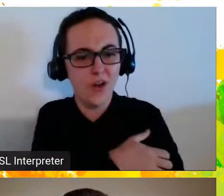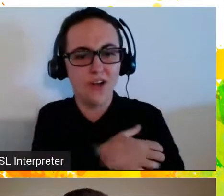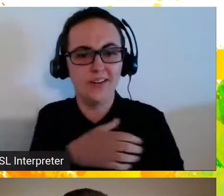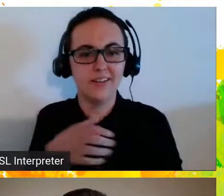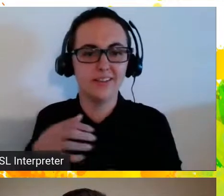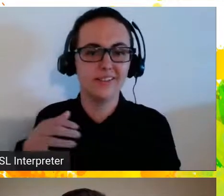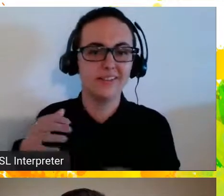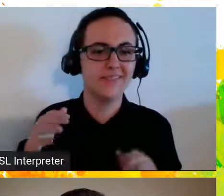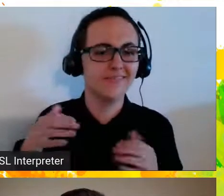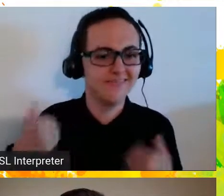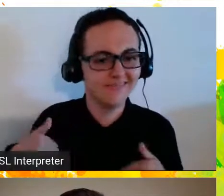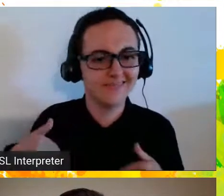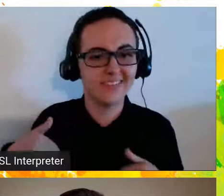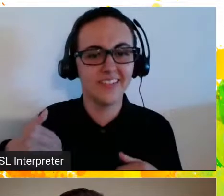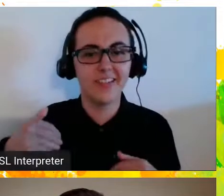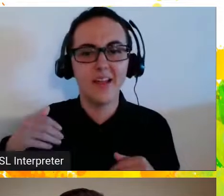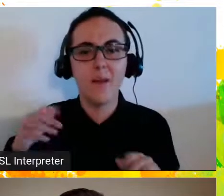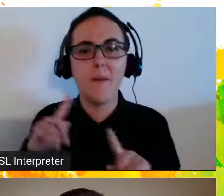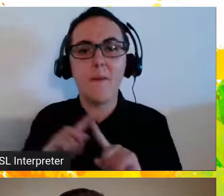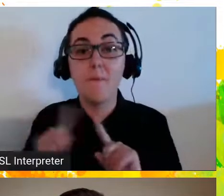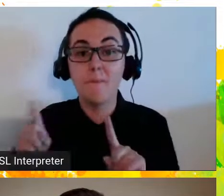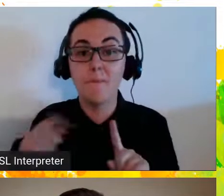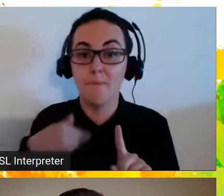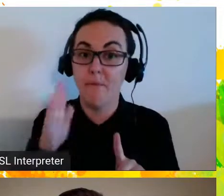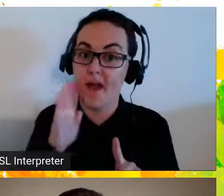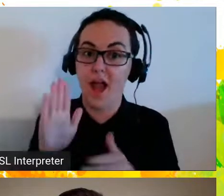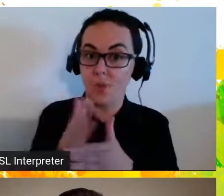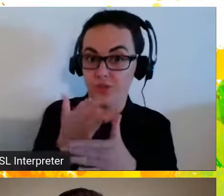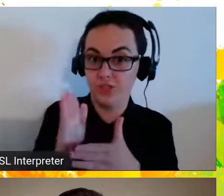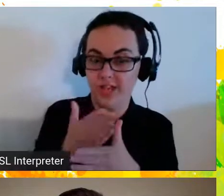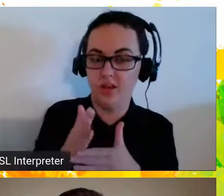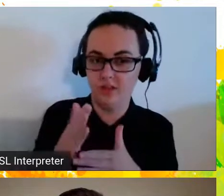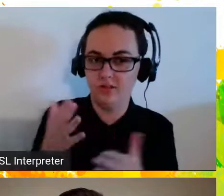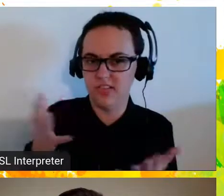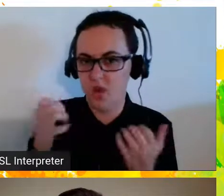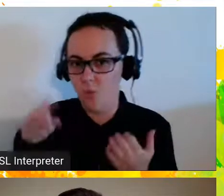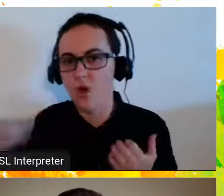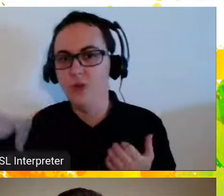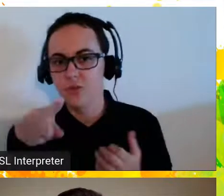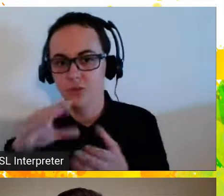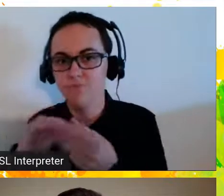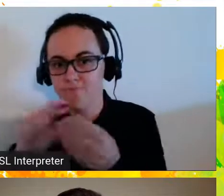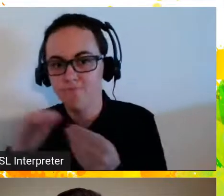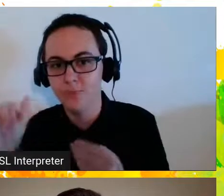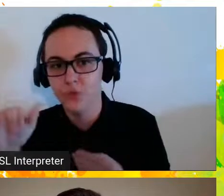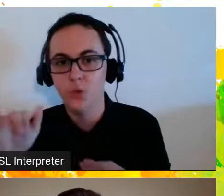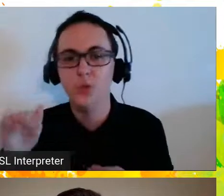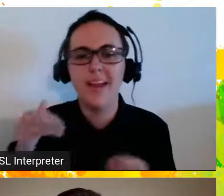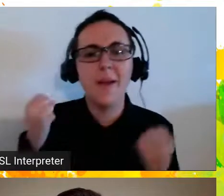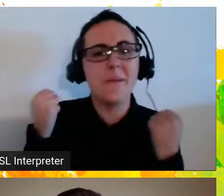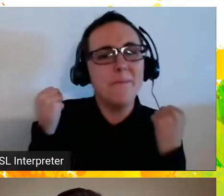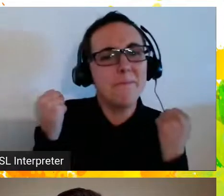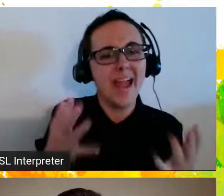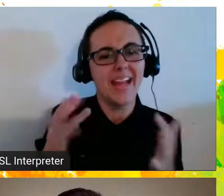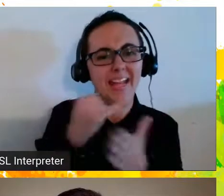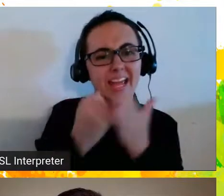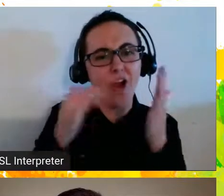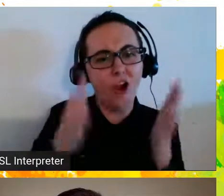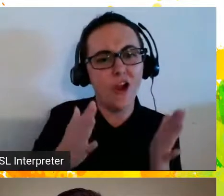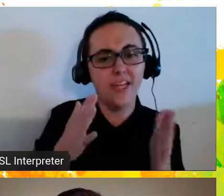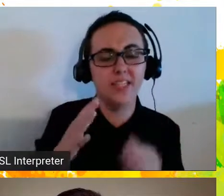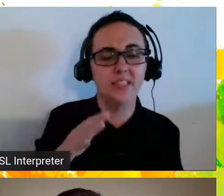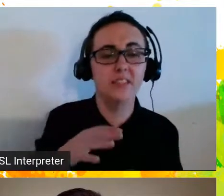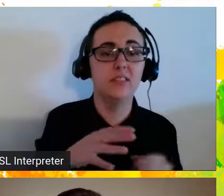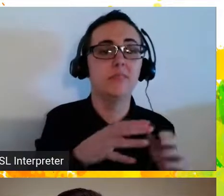that I would share, and I would ask you to also share, that, you know, there have been many artists from